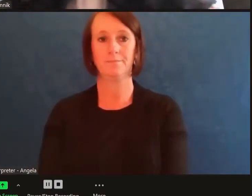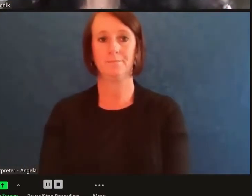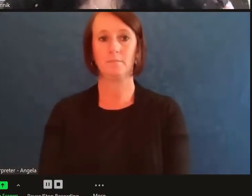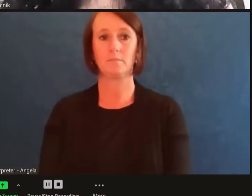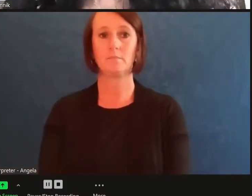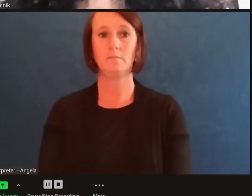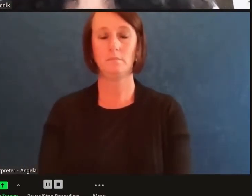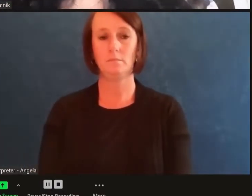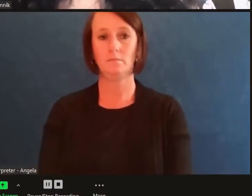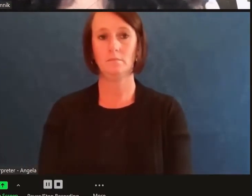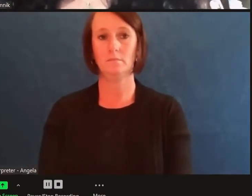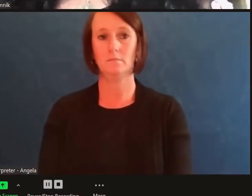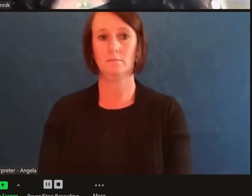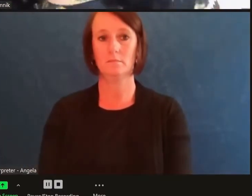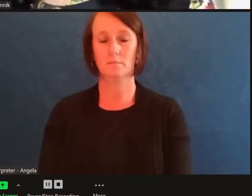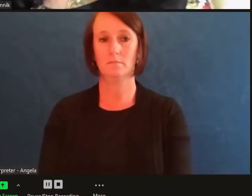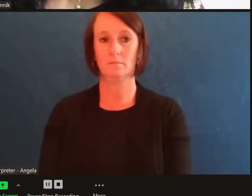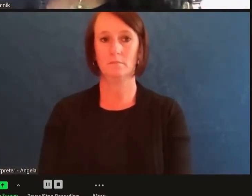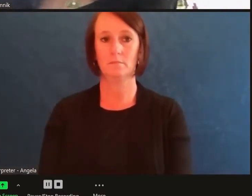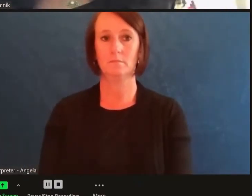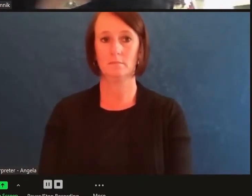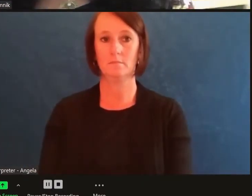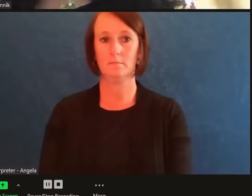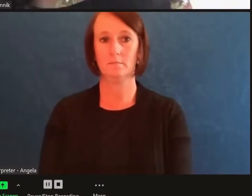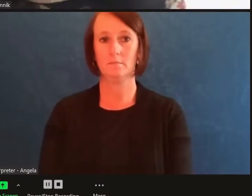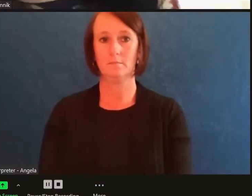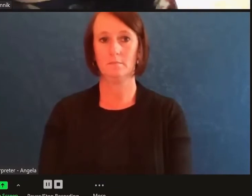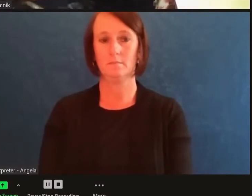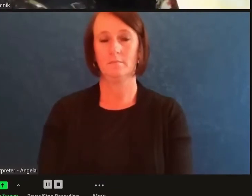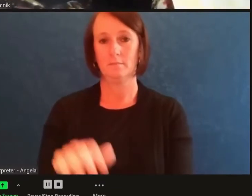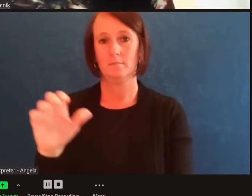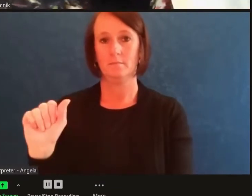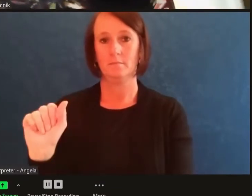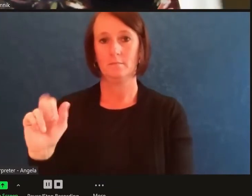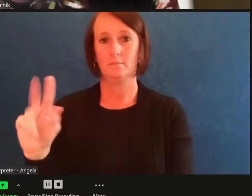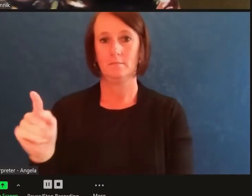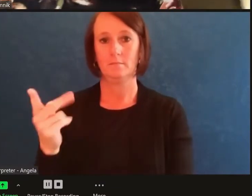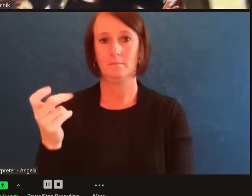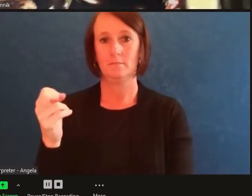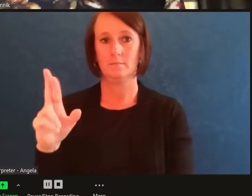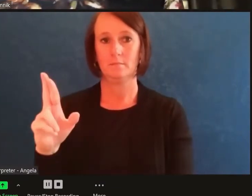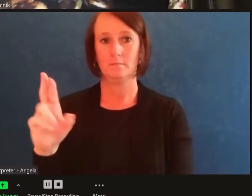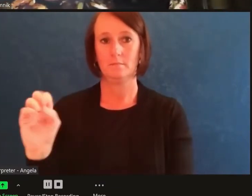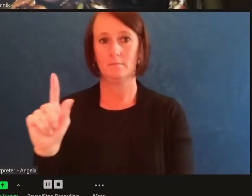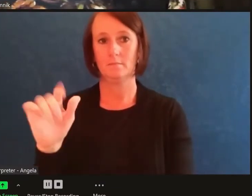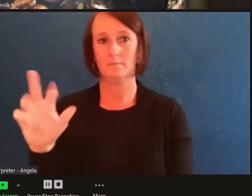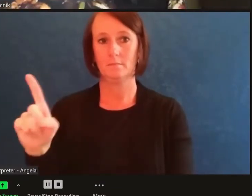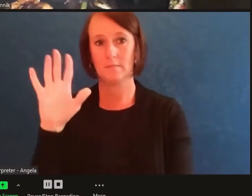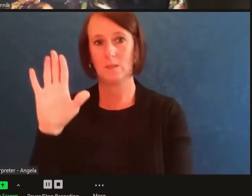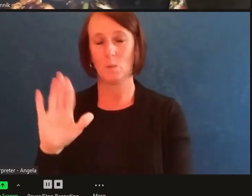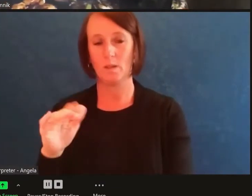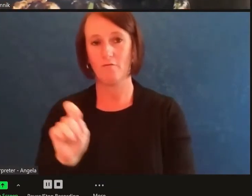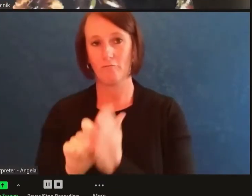Many fine writers, including the wonderful and lovely Arthur Slade. He's not that lovely, but he is wonderful.